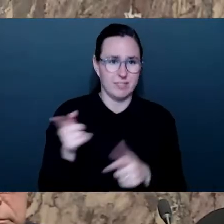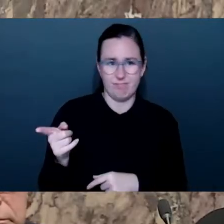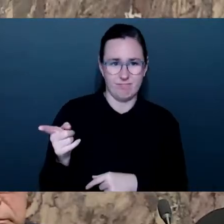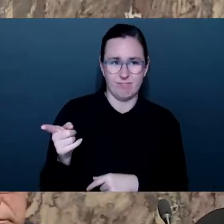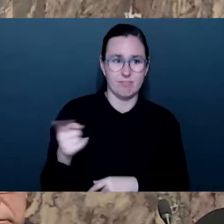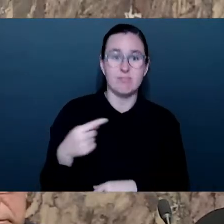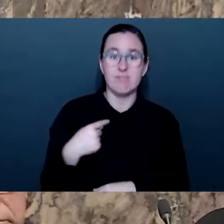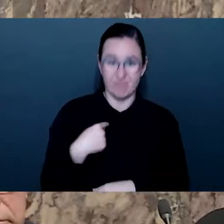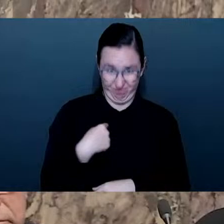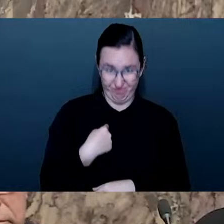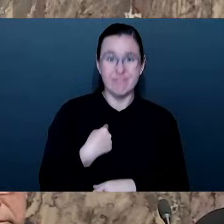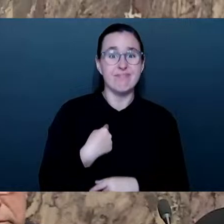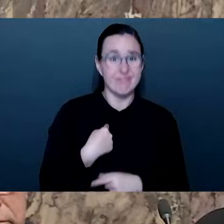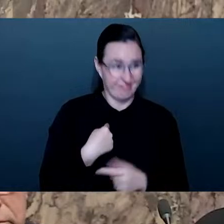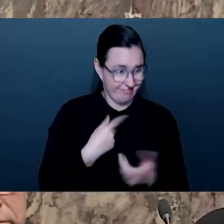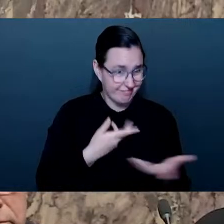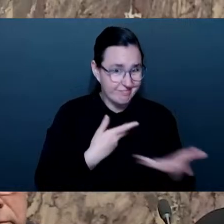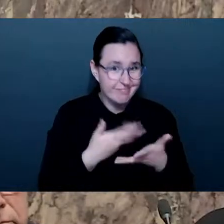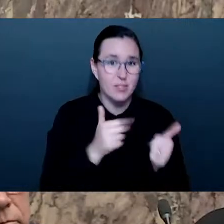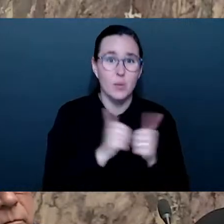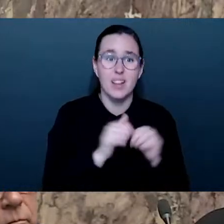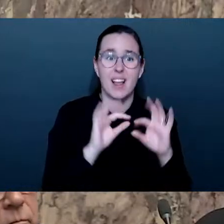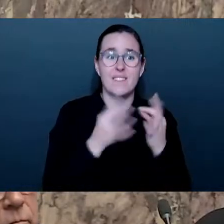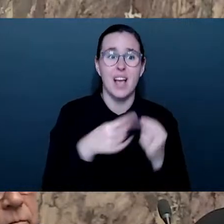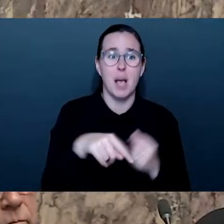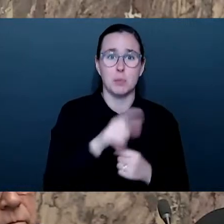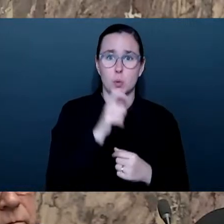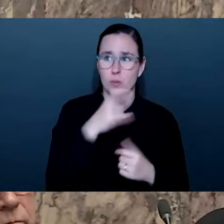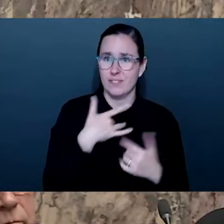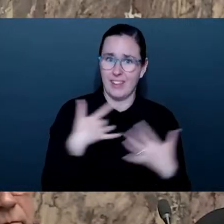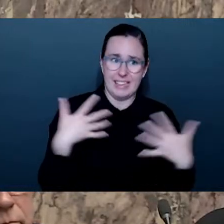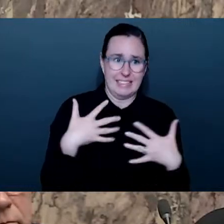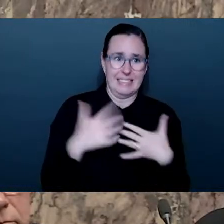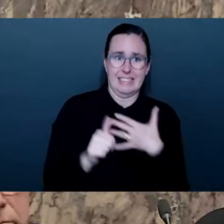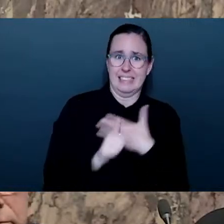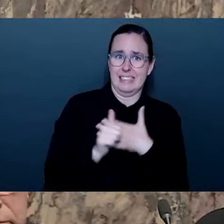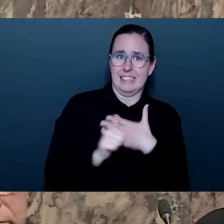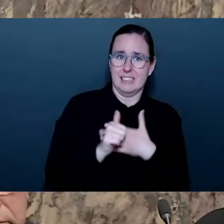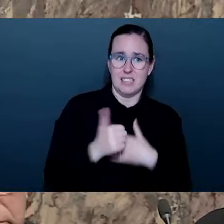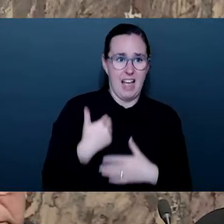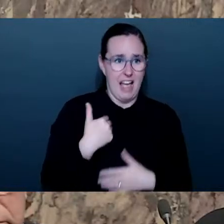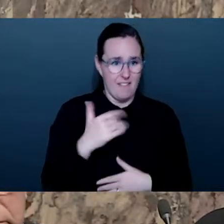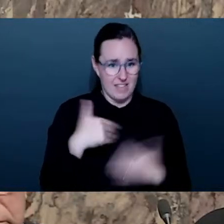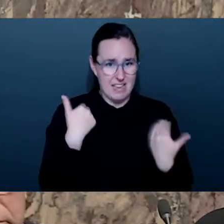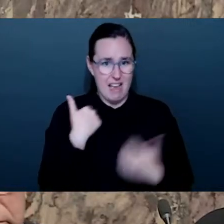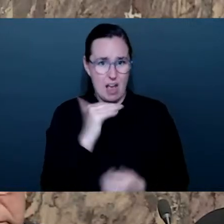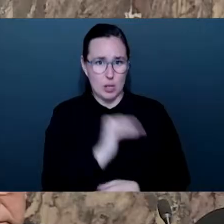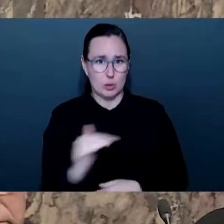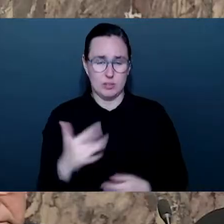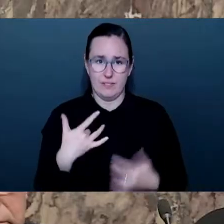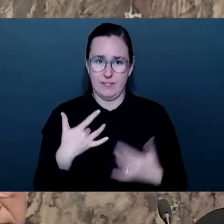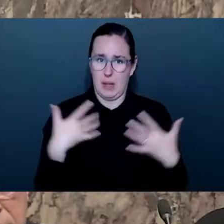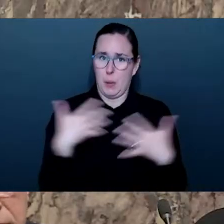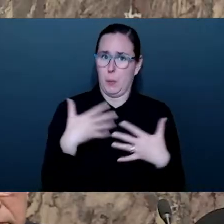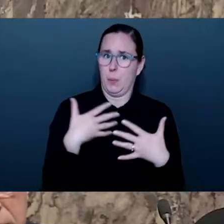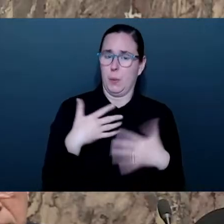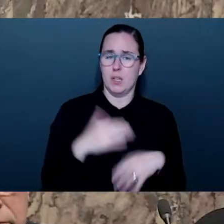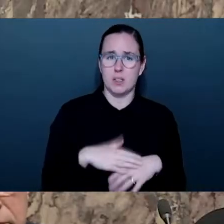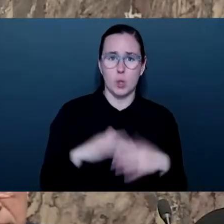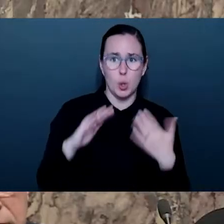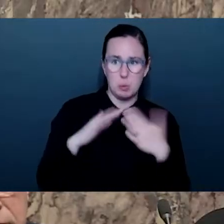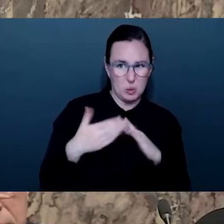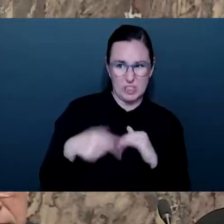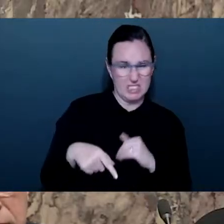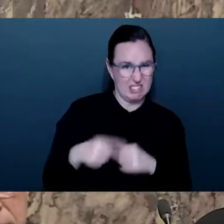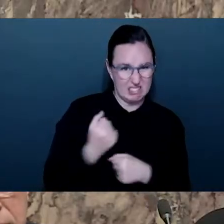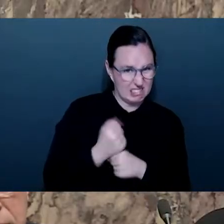nearby residents that wonder if their community is no longer safe, and our society that wonders if the suspects will be brought to justice.